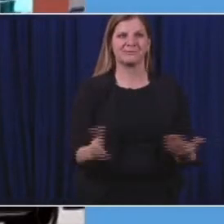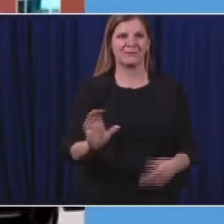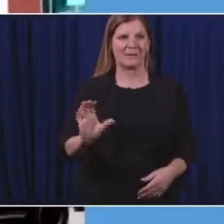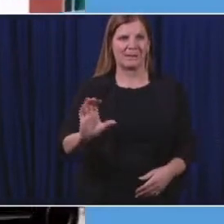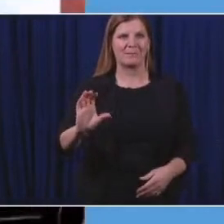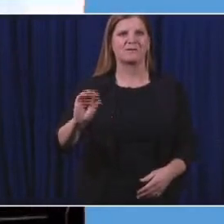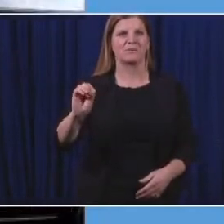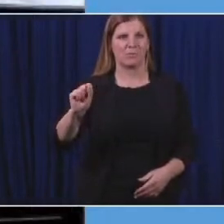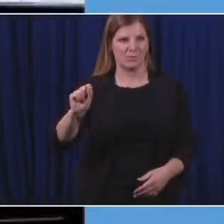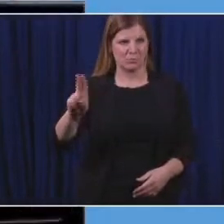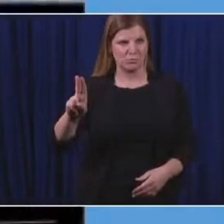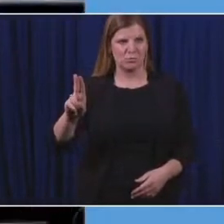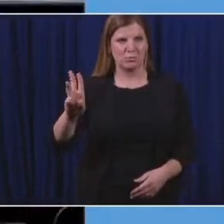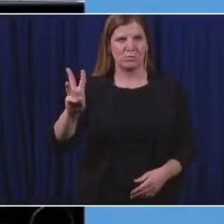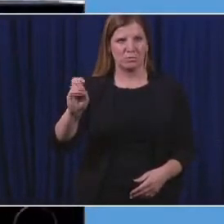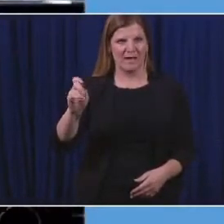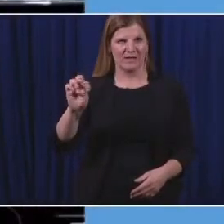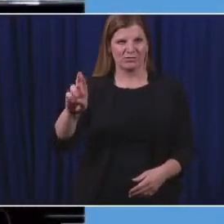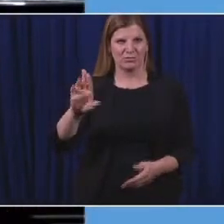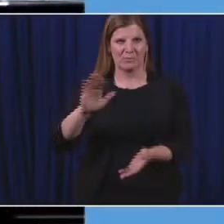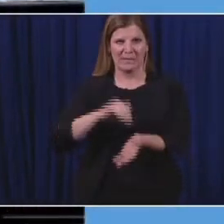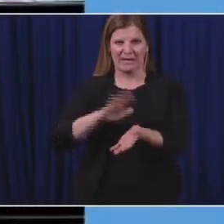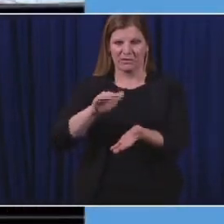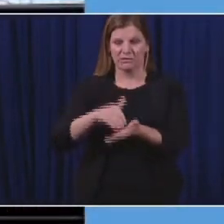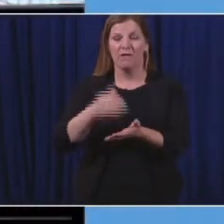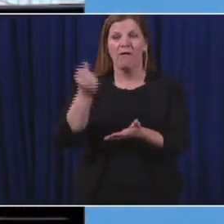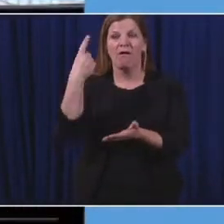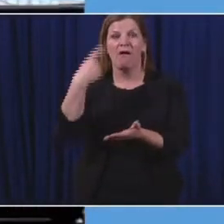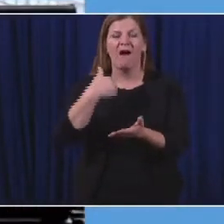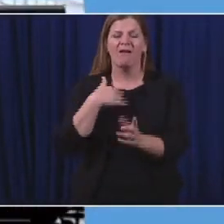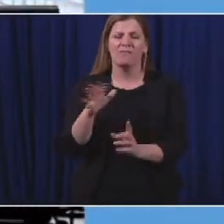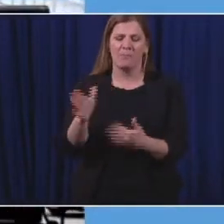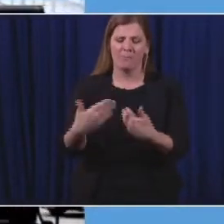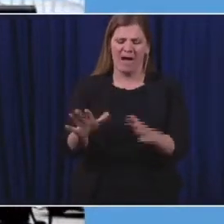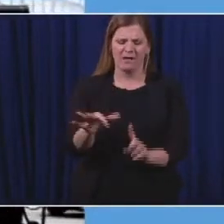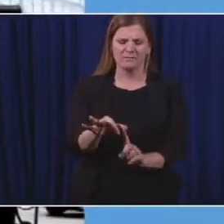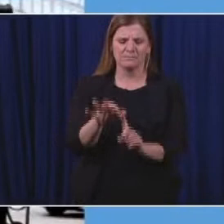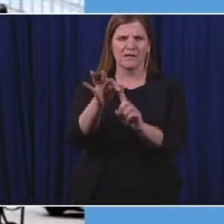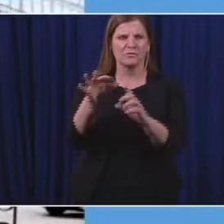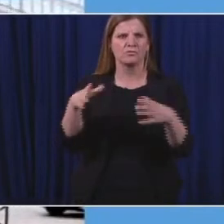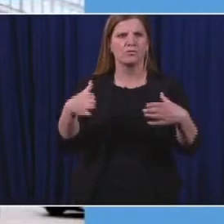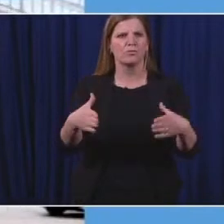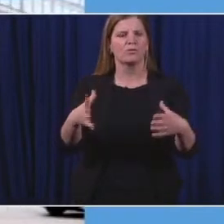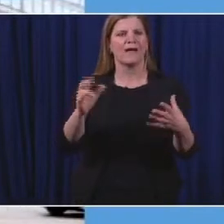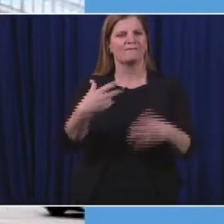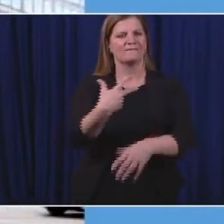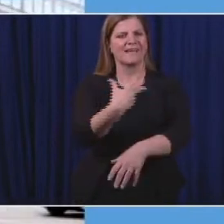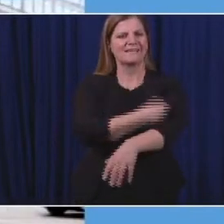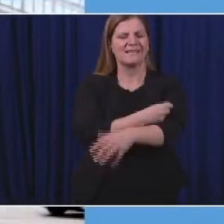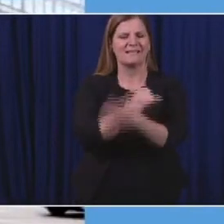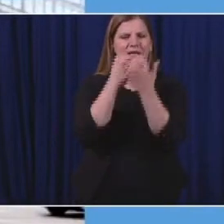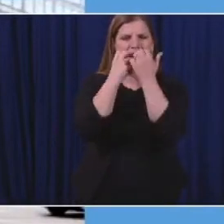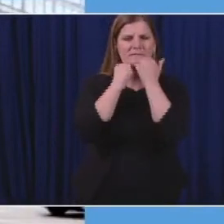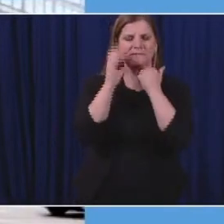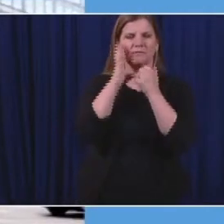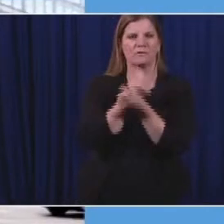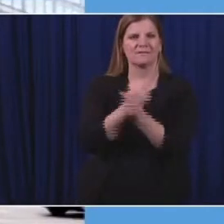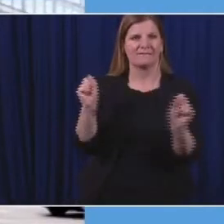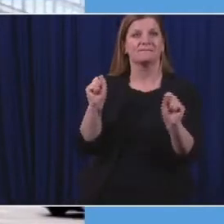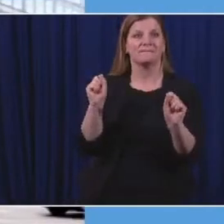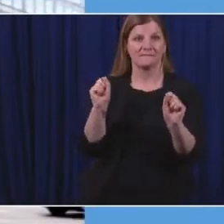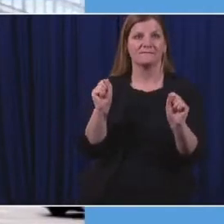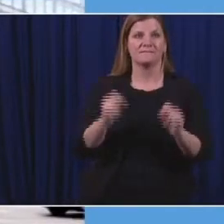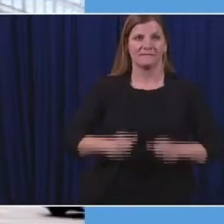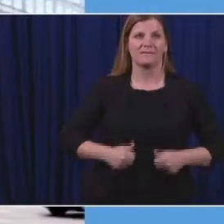the delivery of the special box containing the life-saving vaccines. We watched as it was